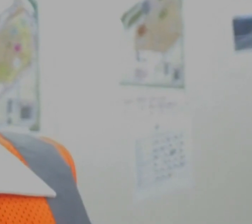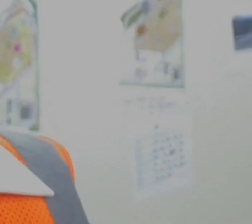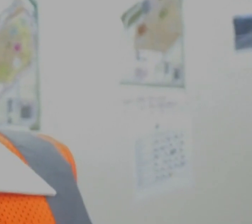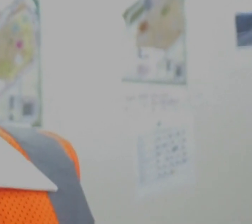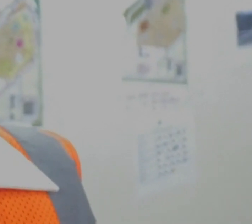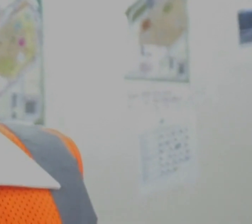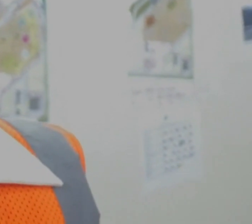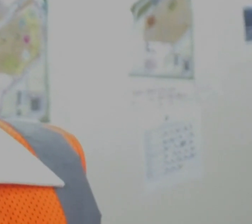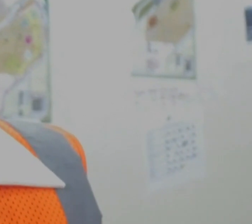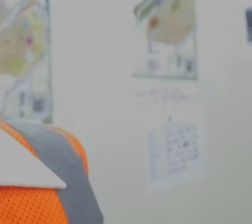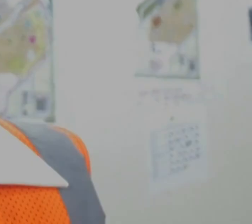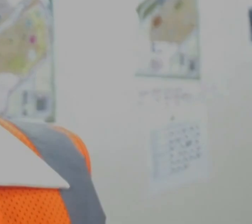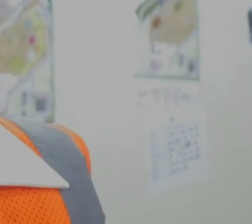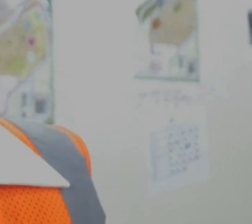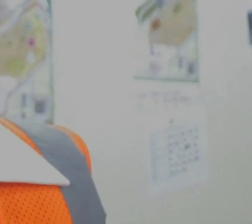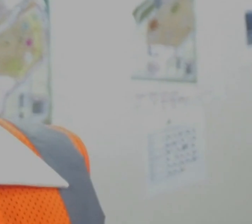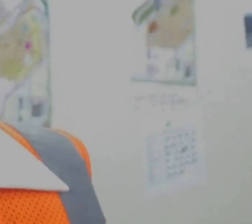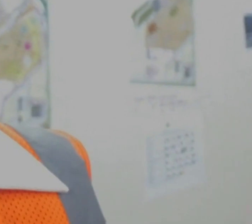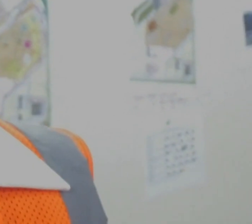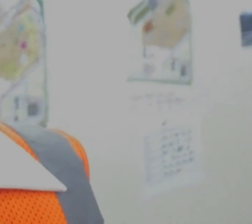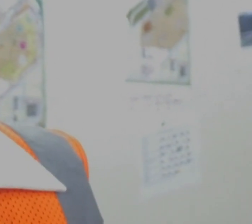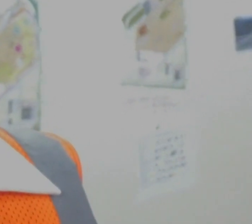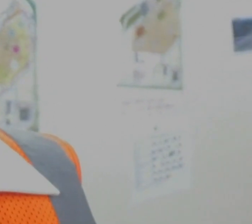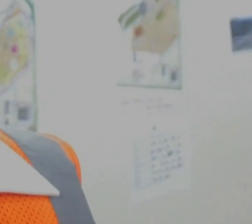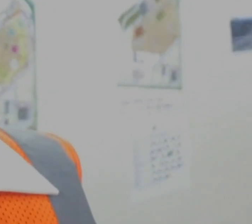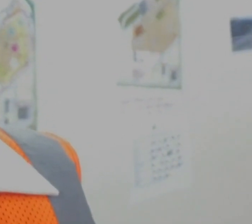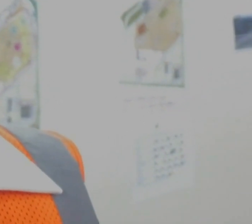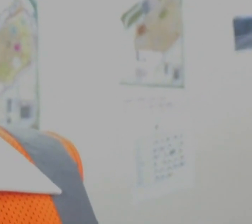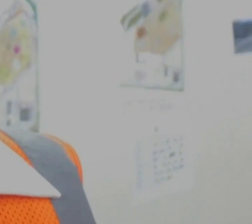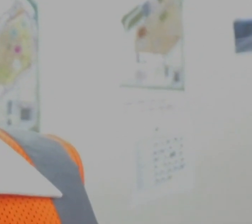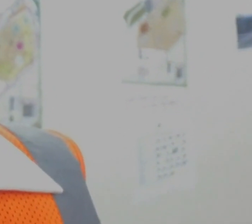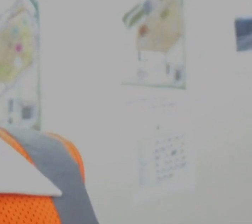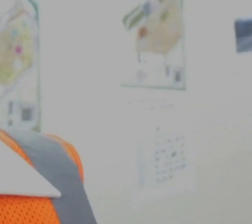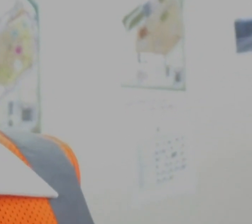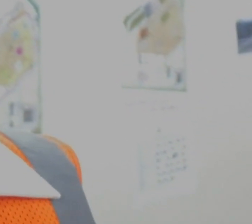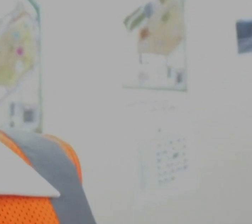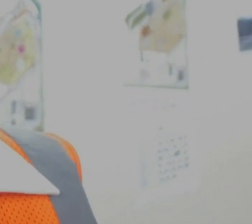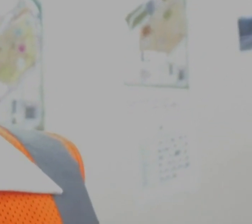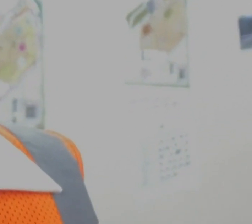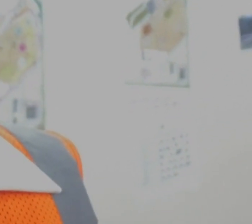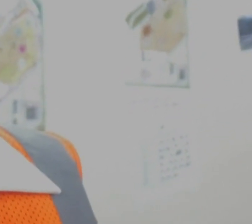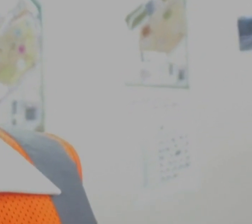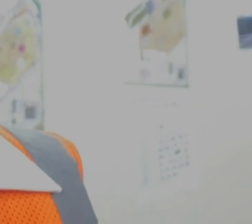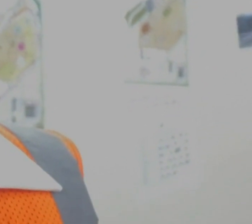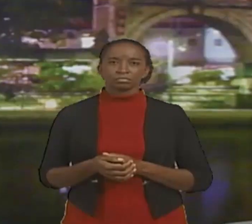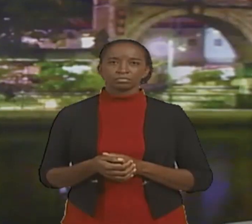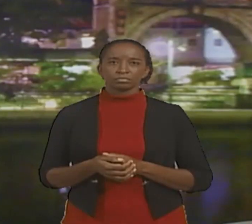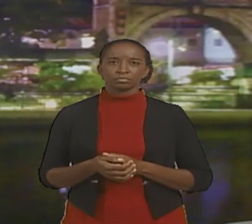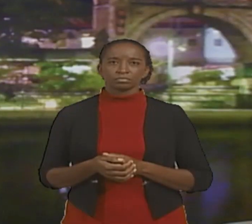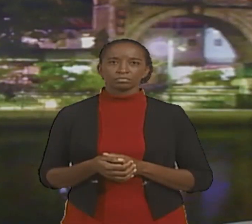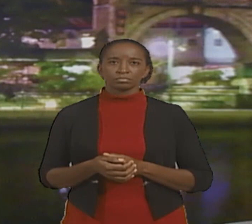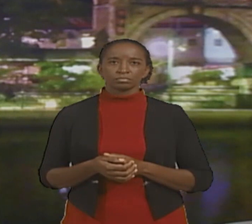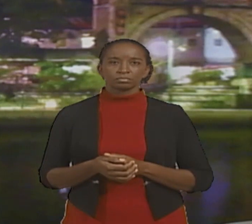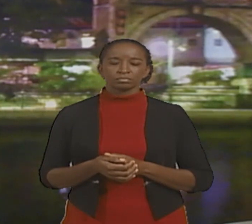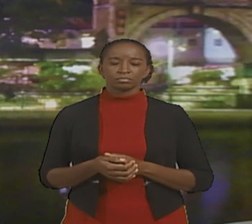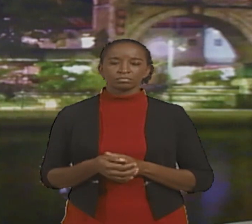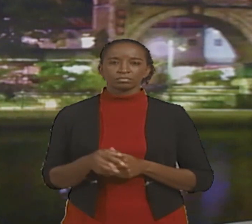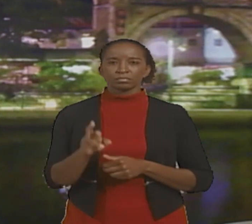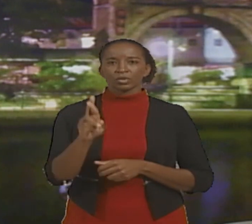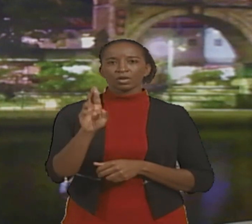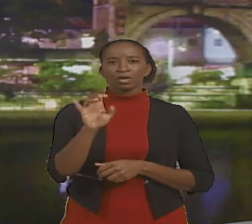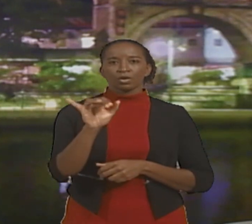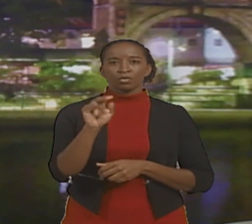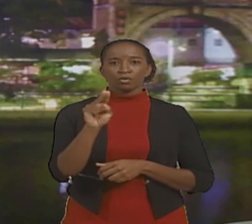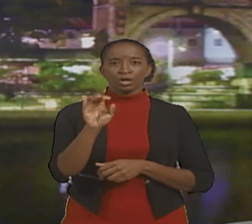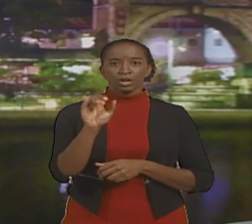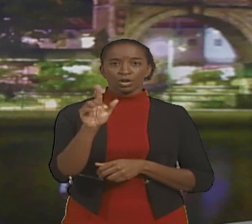in waste being diverted to other areas where ideally waste should not be disposed of. The Ronald Weeks